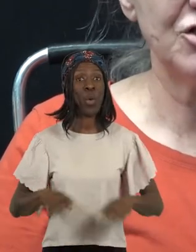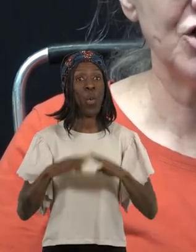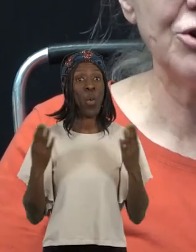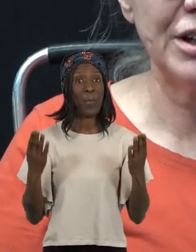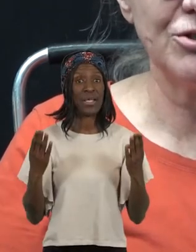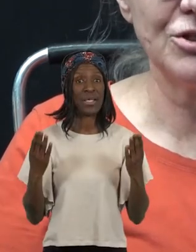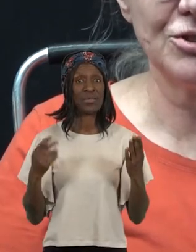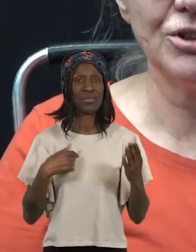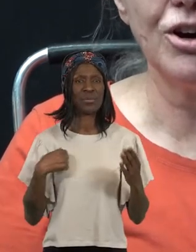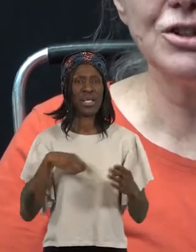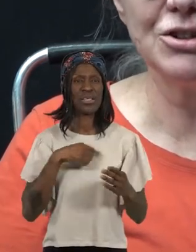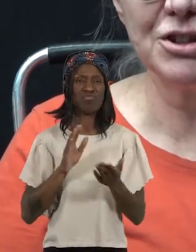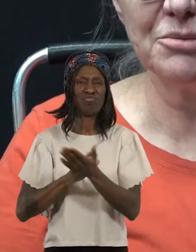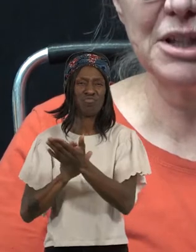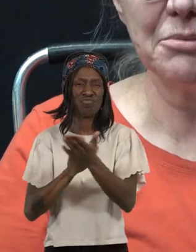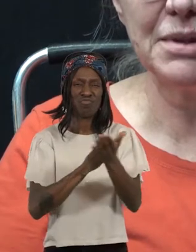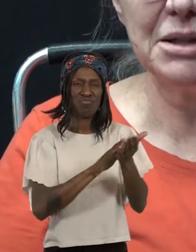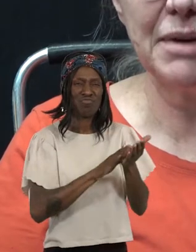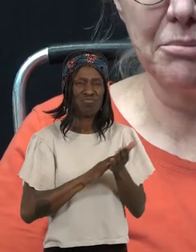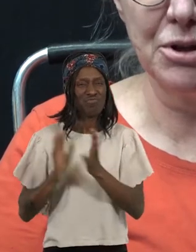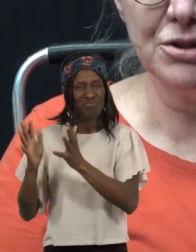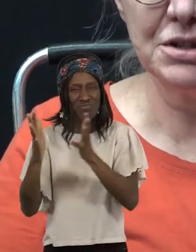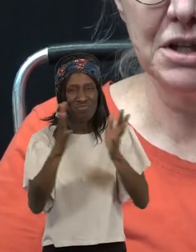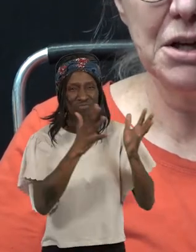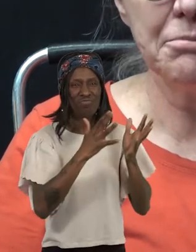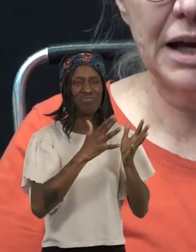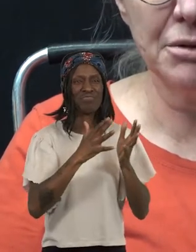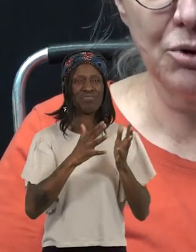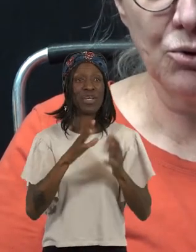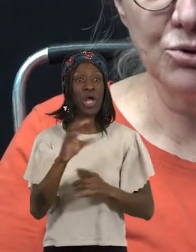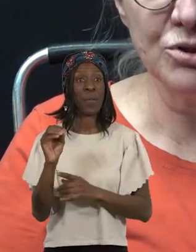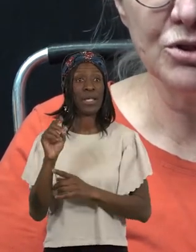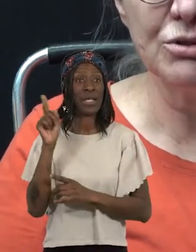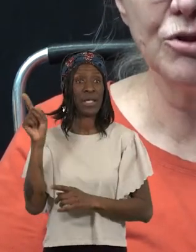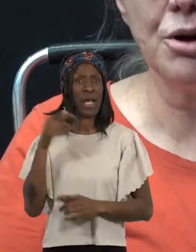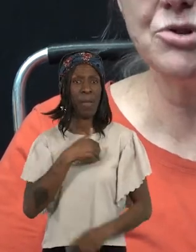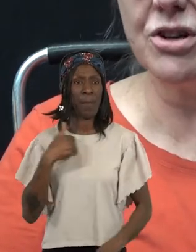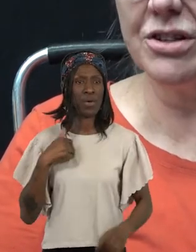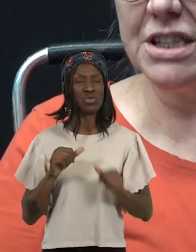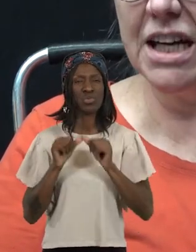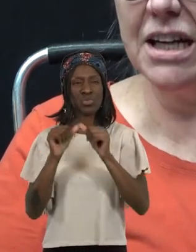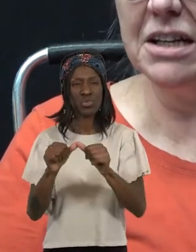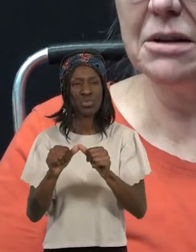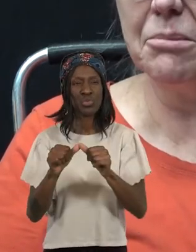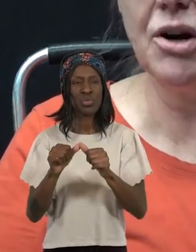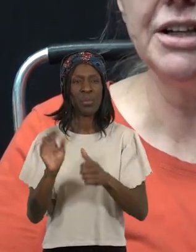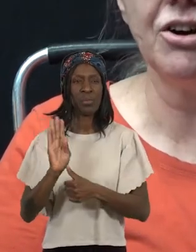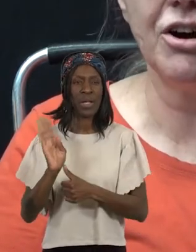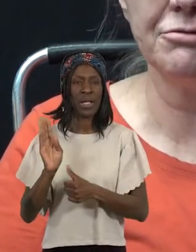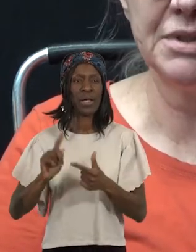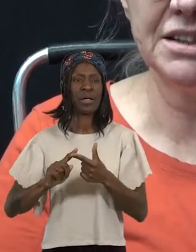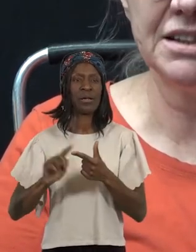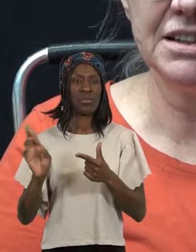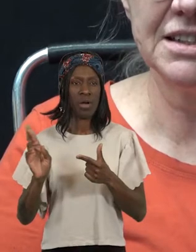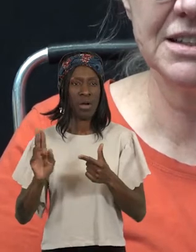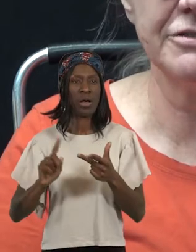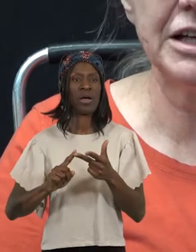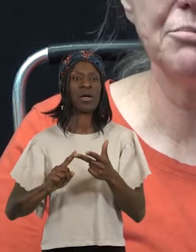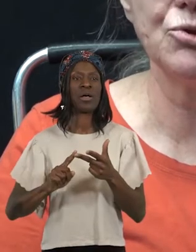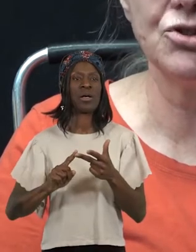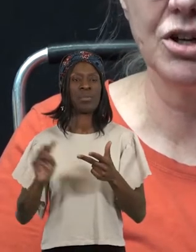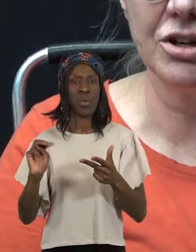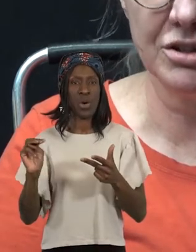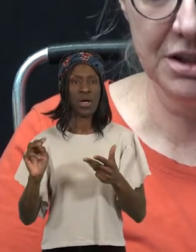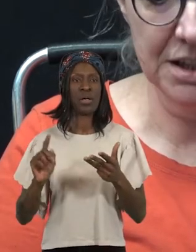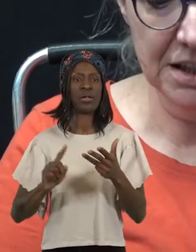like to give a shout out to long-term company members, Bella Bowes, Rob Chartier, Monty Hoffman,